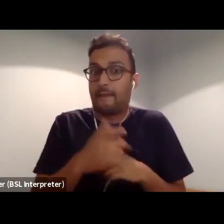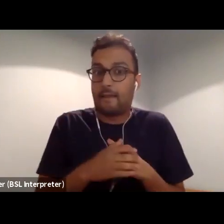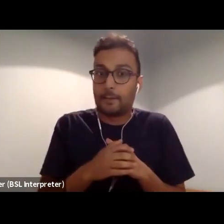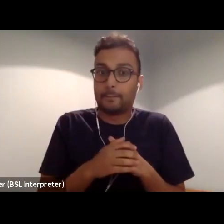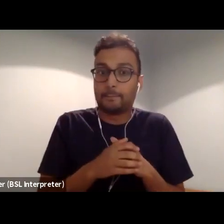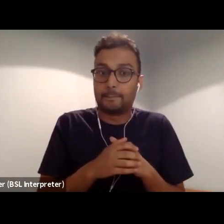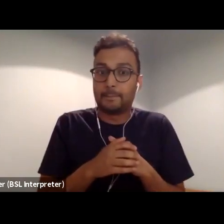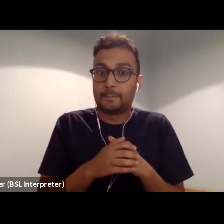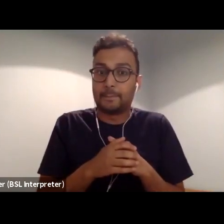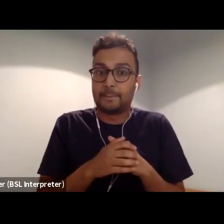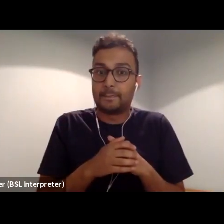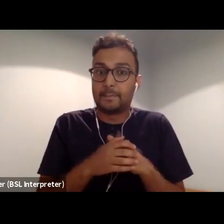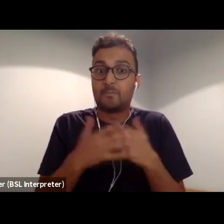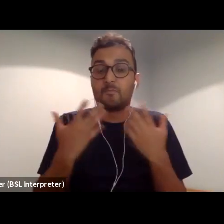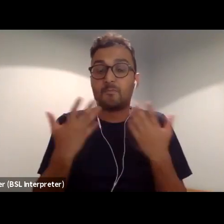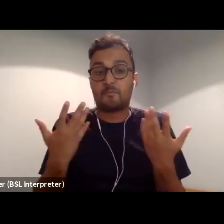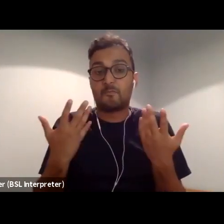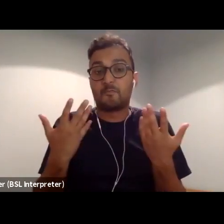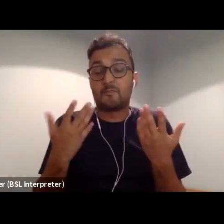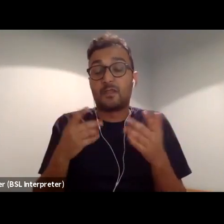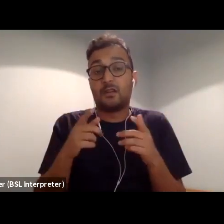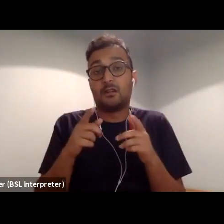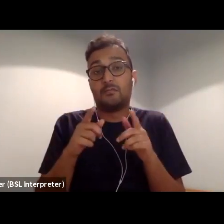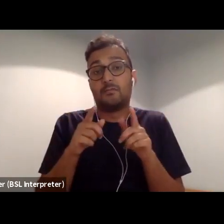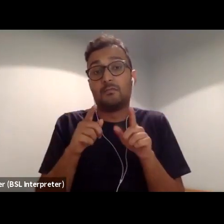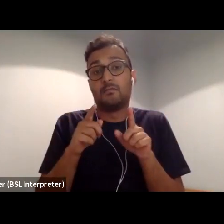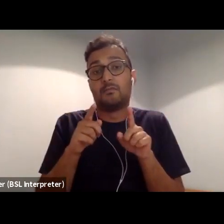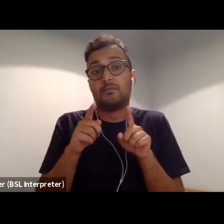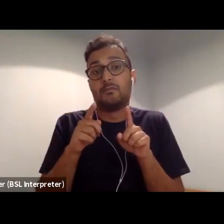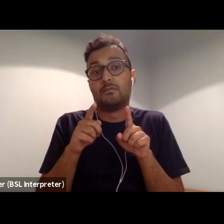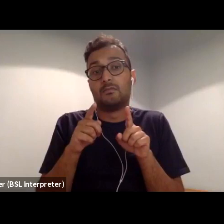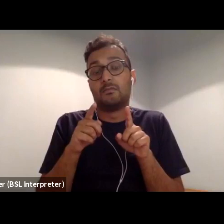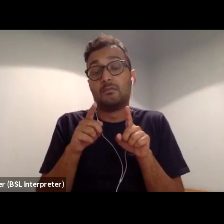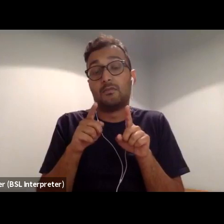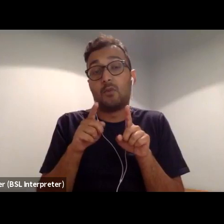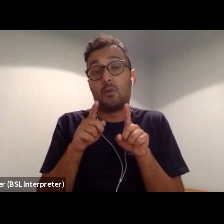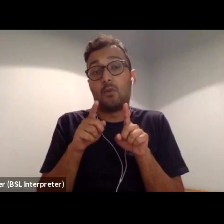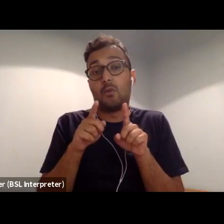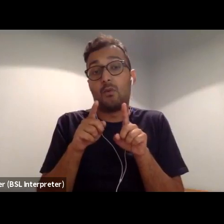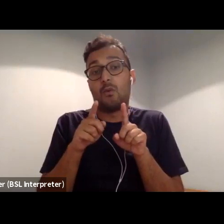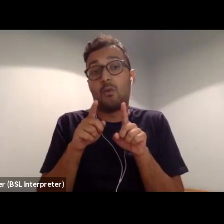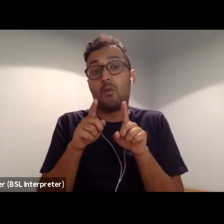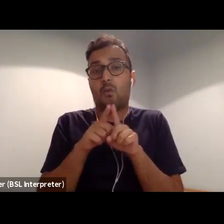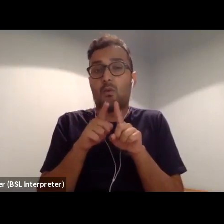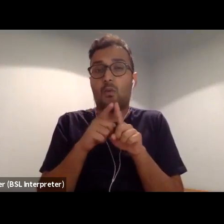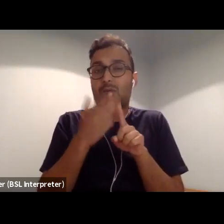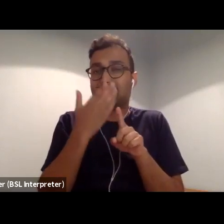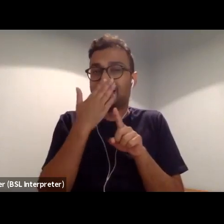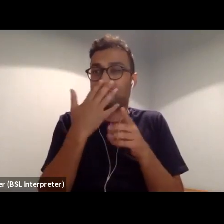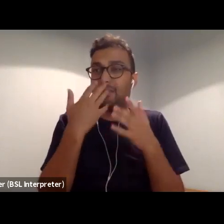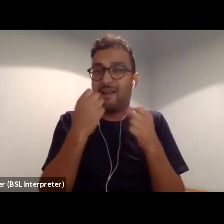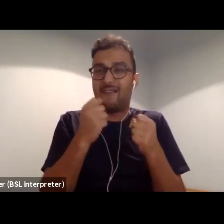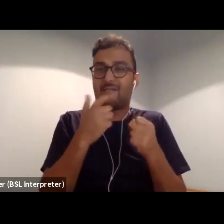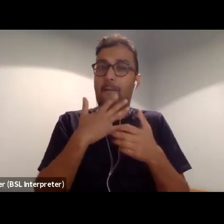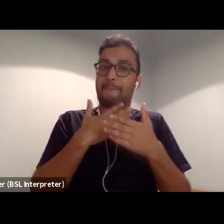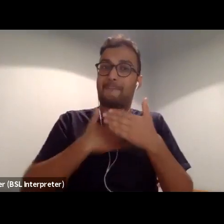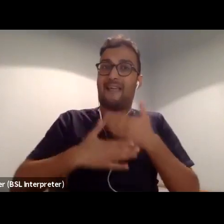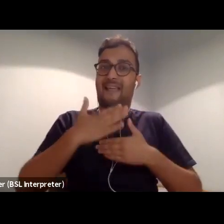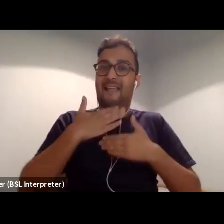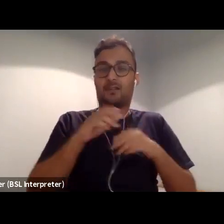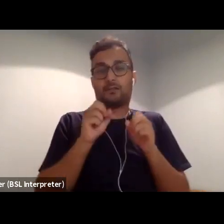know, underlying sort of habitual behavior, which is very well